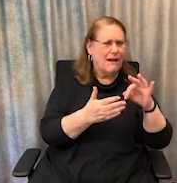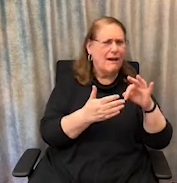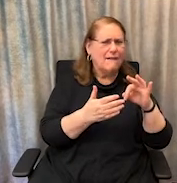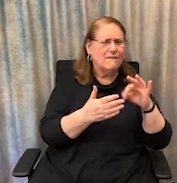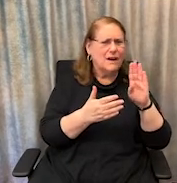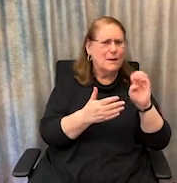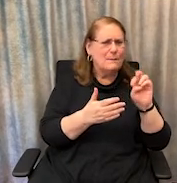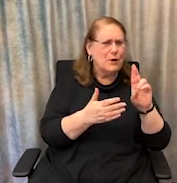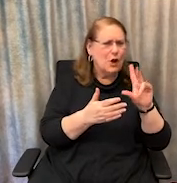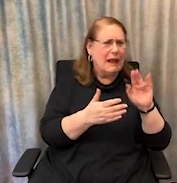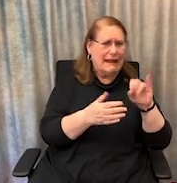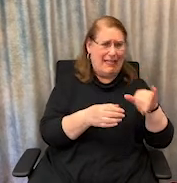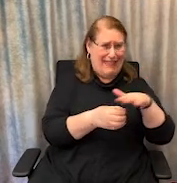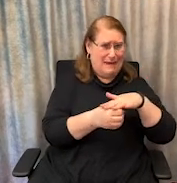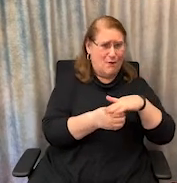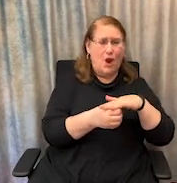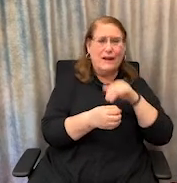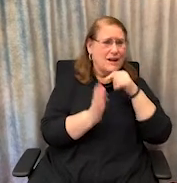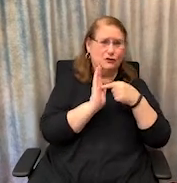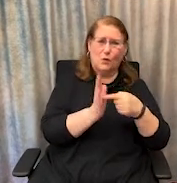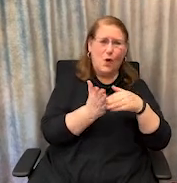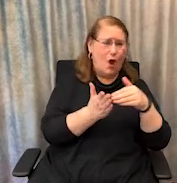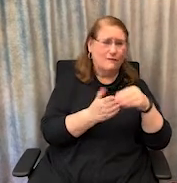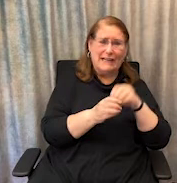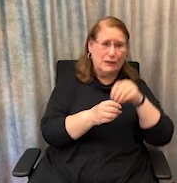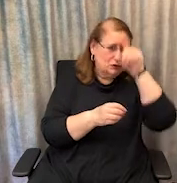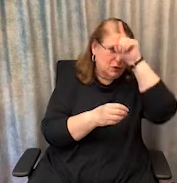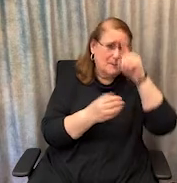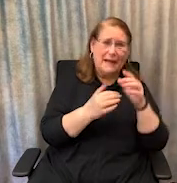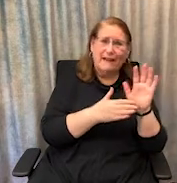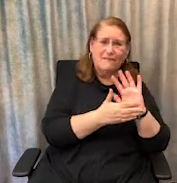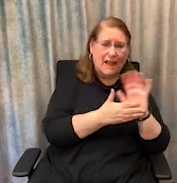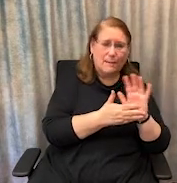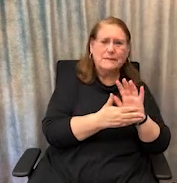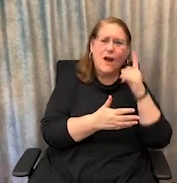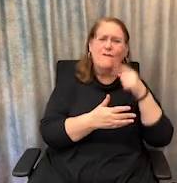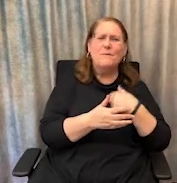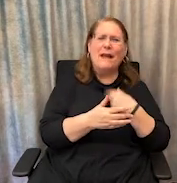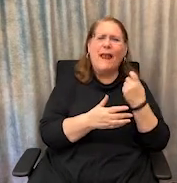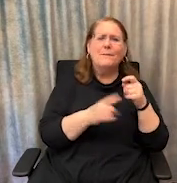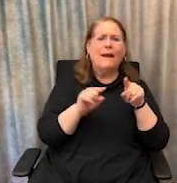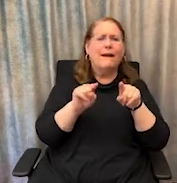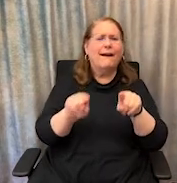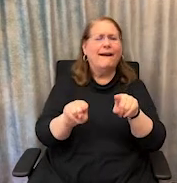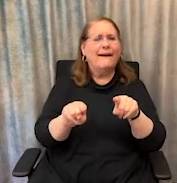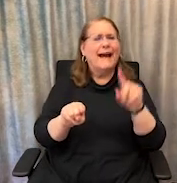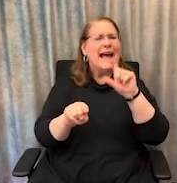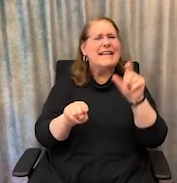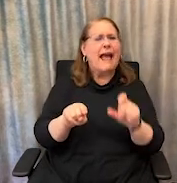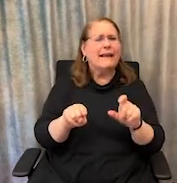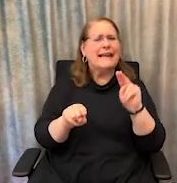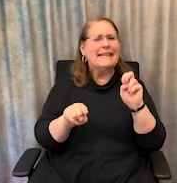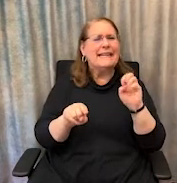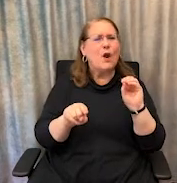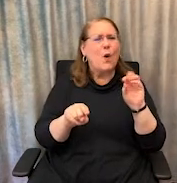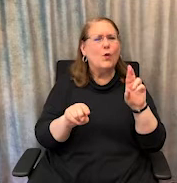that much shown in Germany, in German films. And for me, it was something like, you know, the old Italian neorealistic